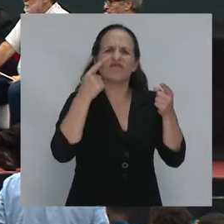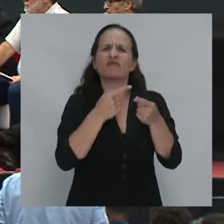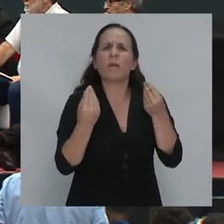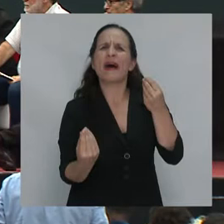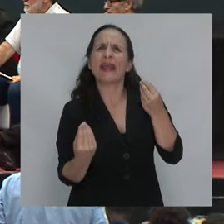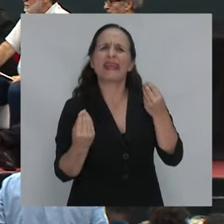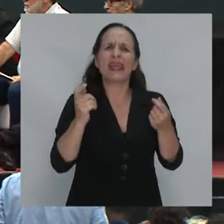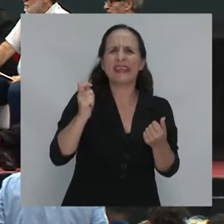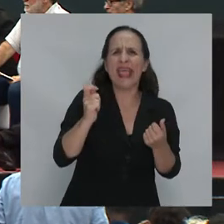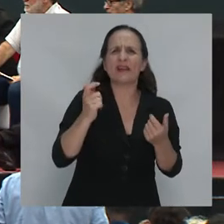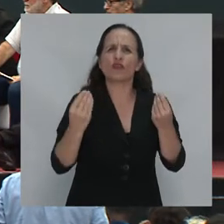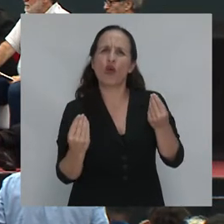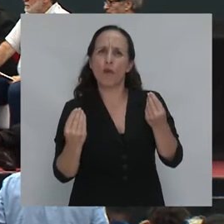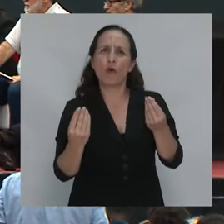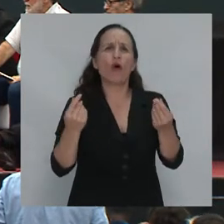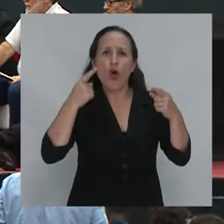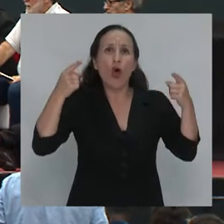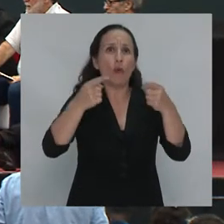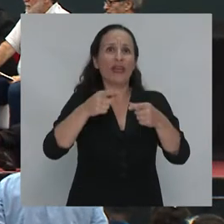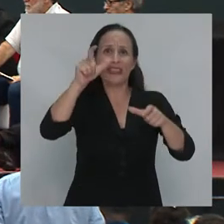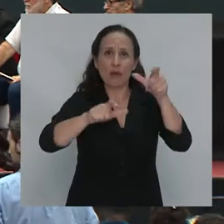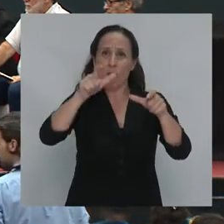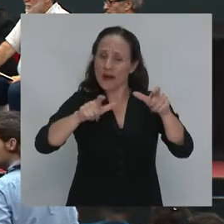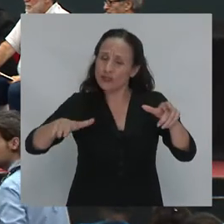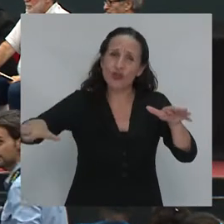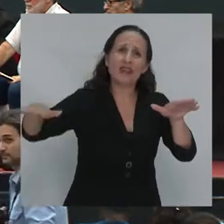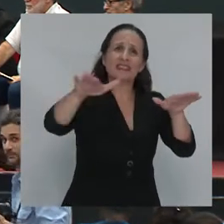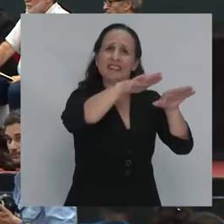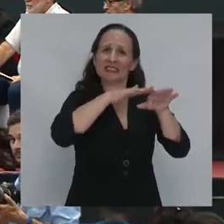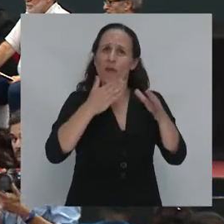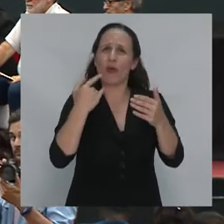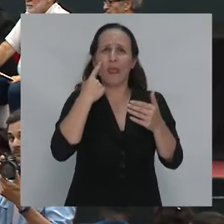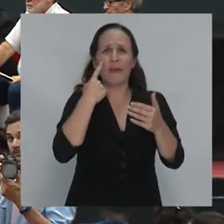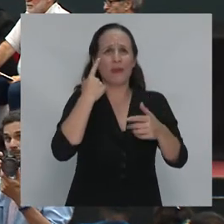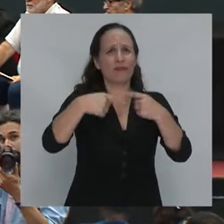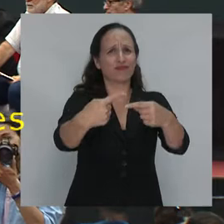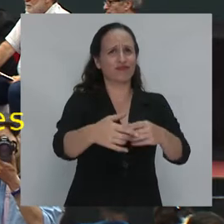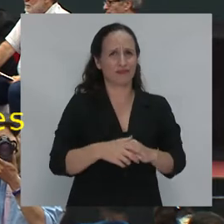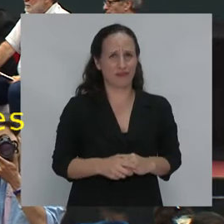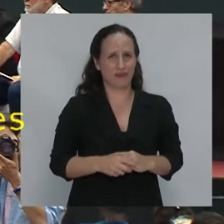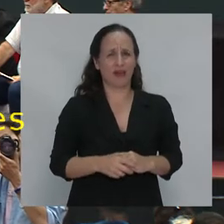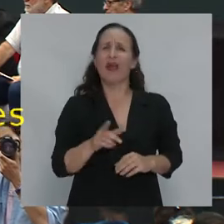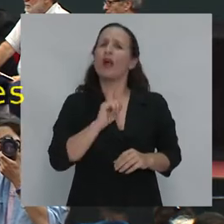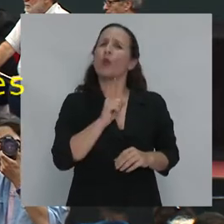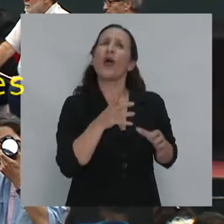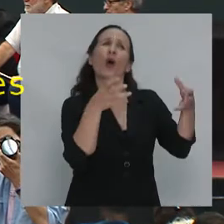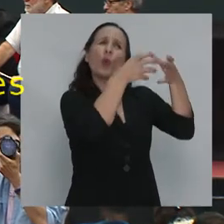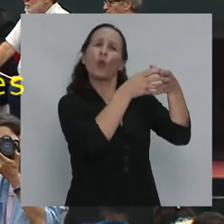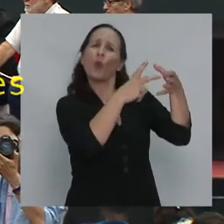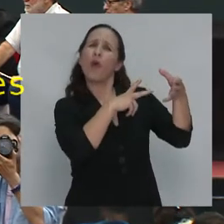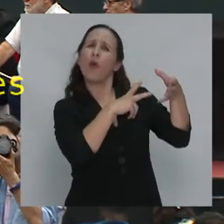Consequently, they must no longer be left to tiny minorities with essentially